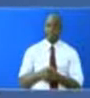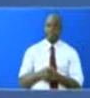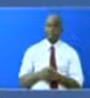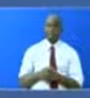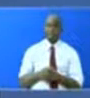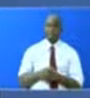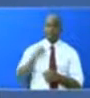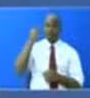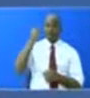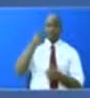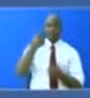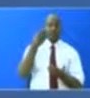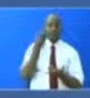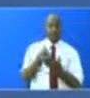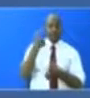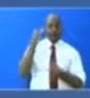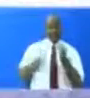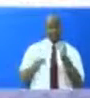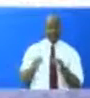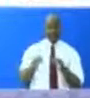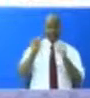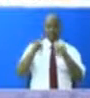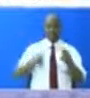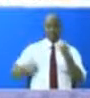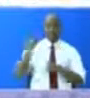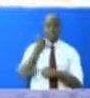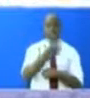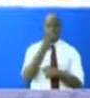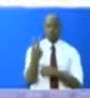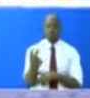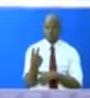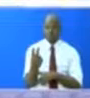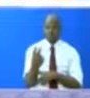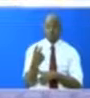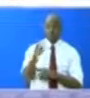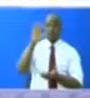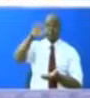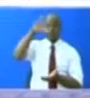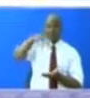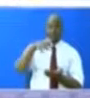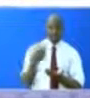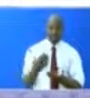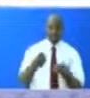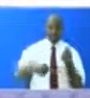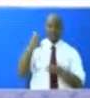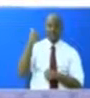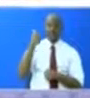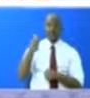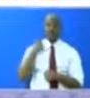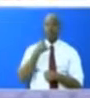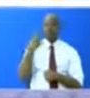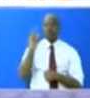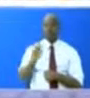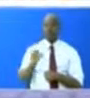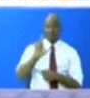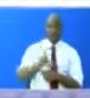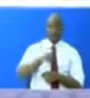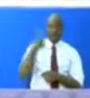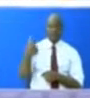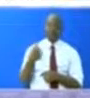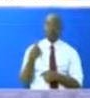The cost of milk, retail. The farmer sells at 42, at the supermarket, some places 120 per liter, others is